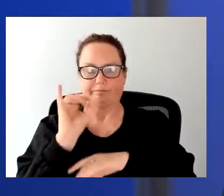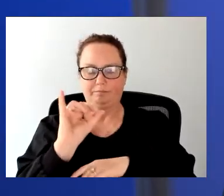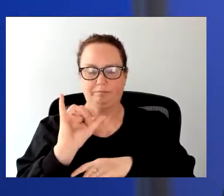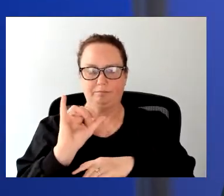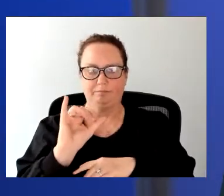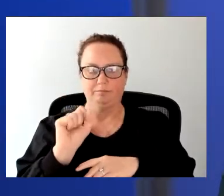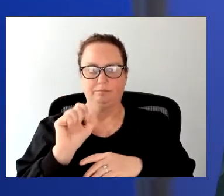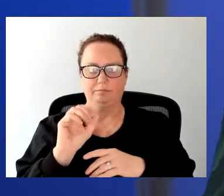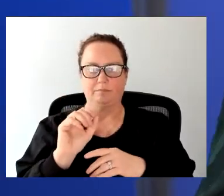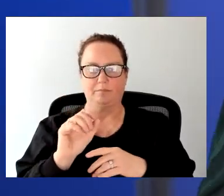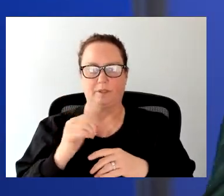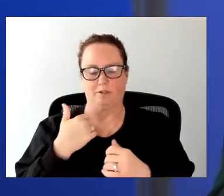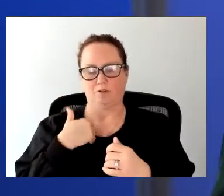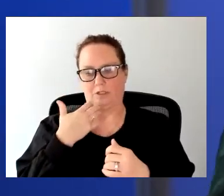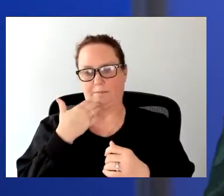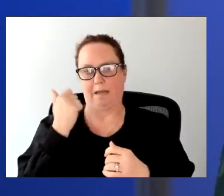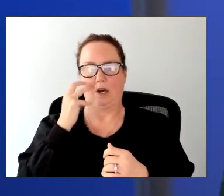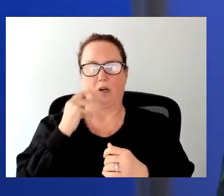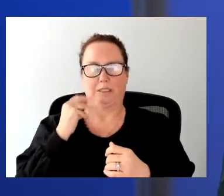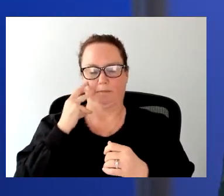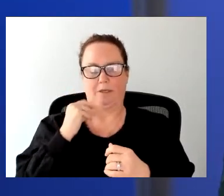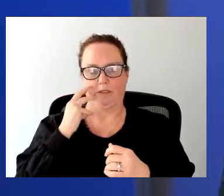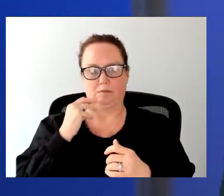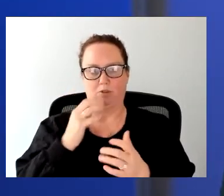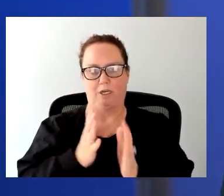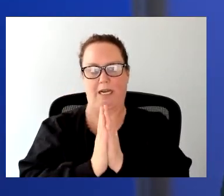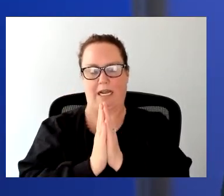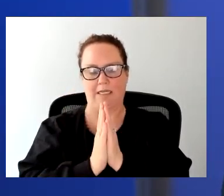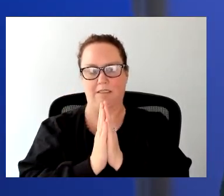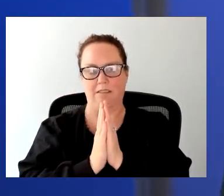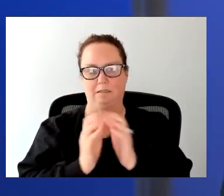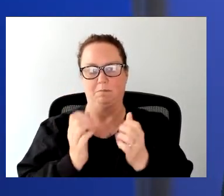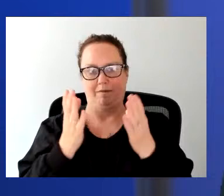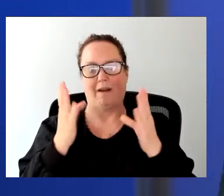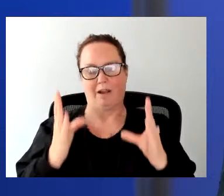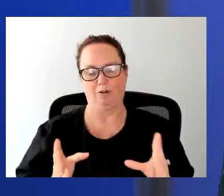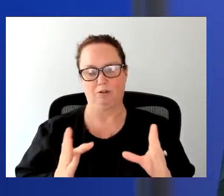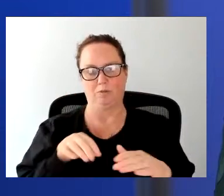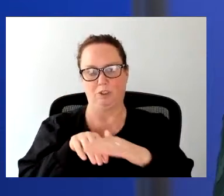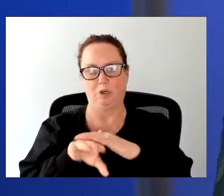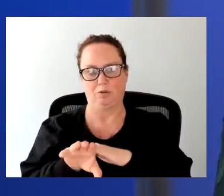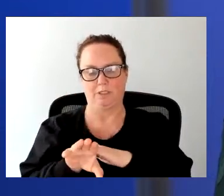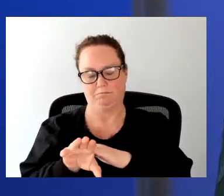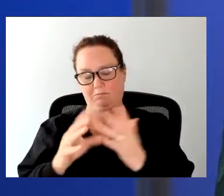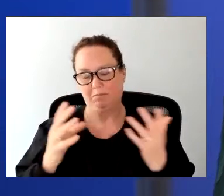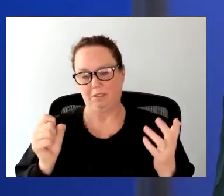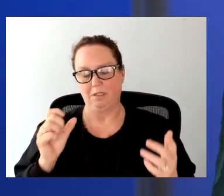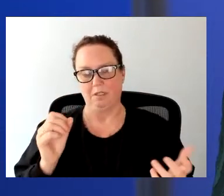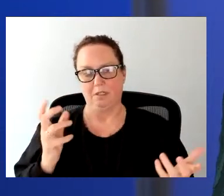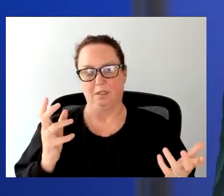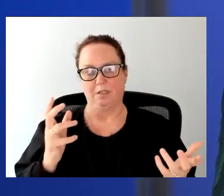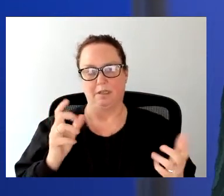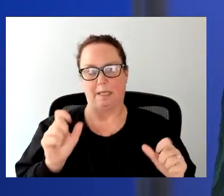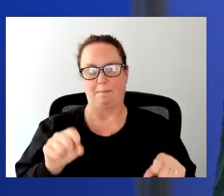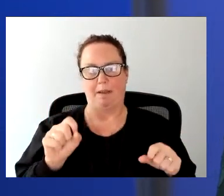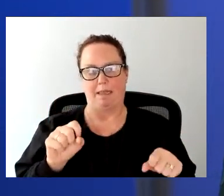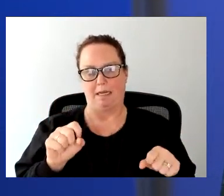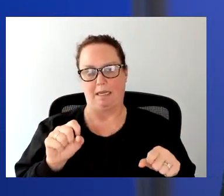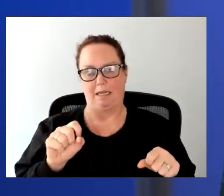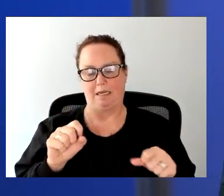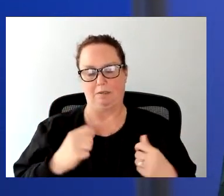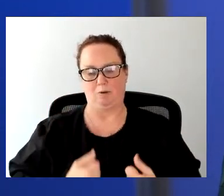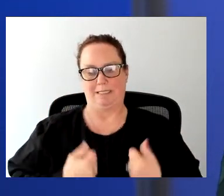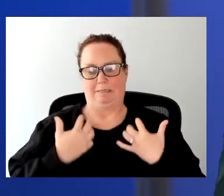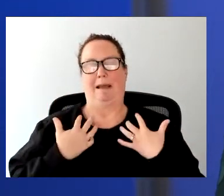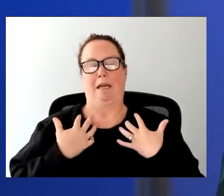you know, she has a better experience of what she can ask her providers when she goes in. So that the ability to be able to inspire